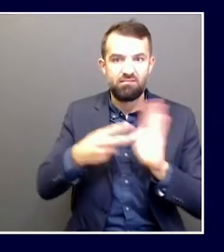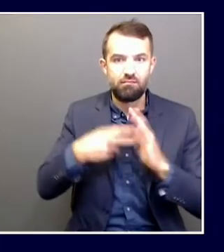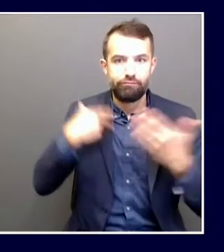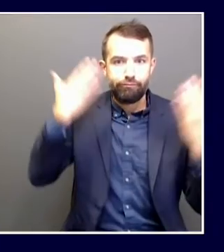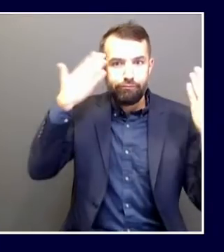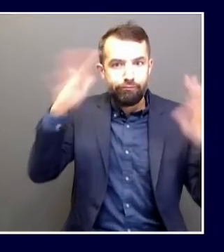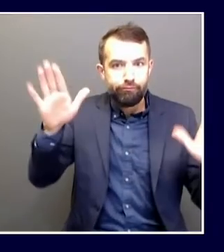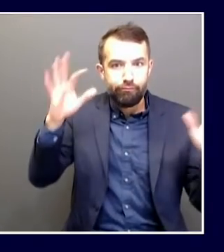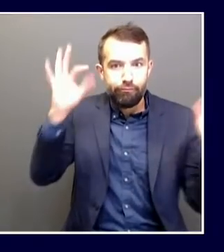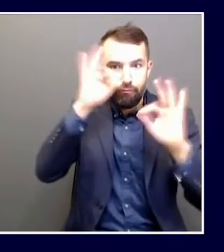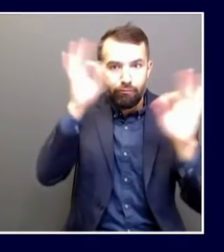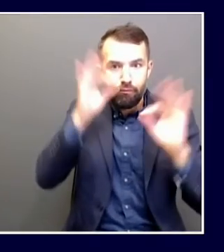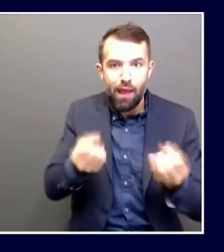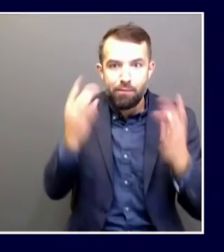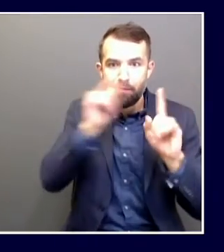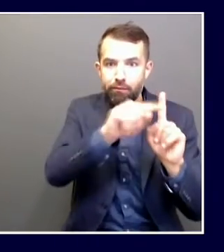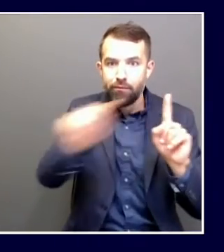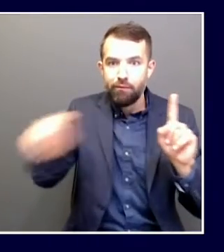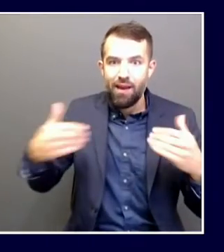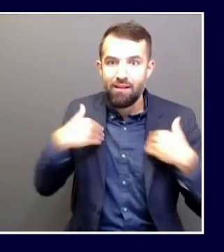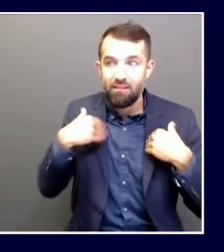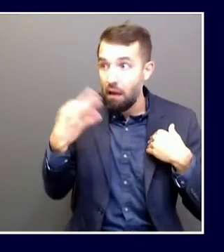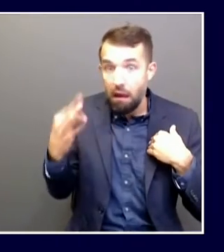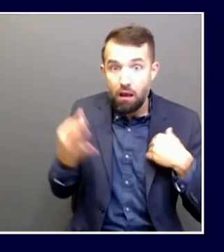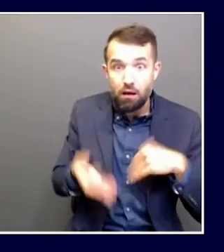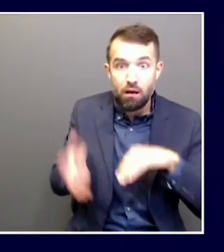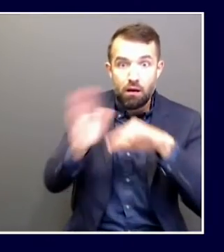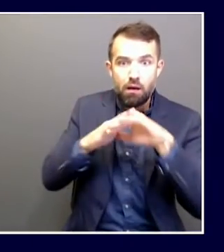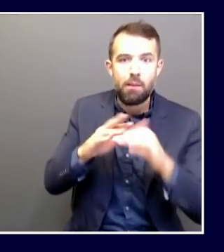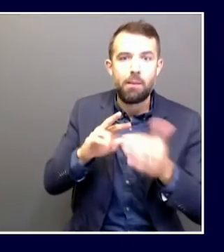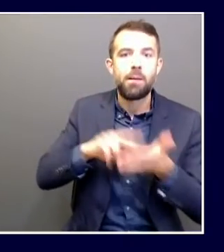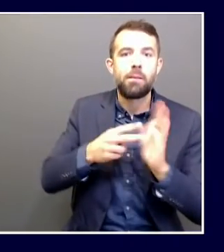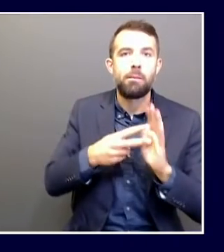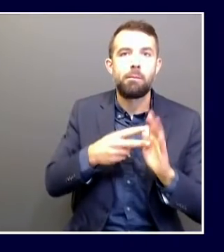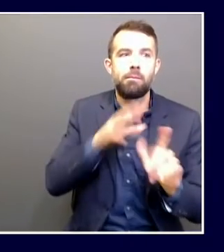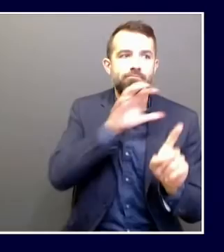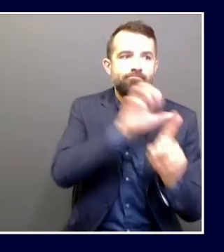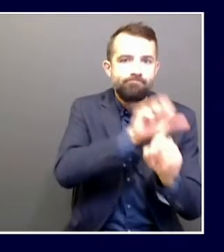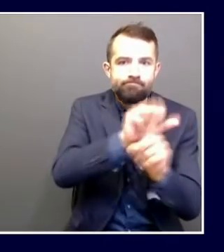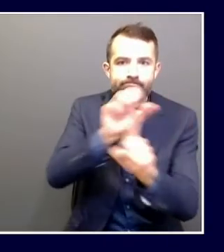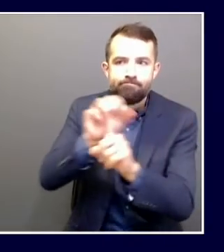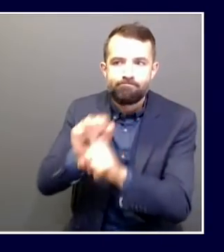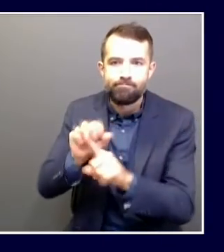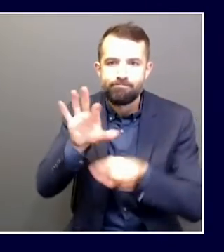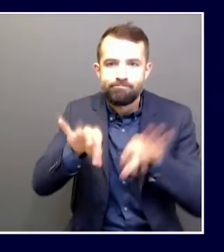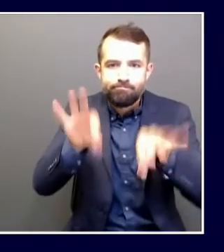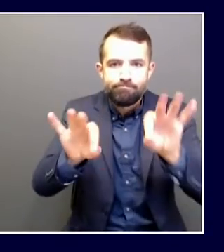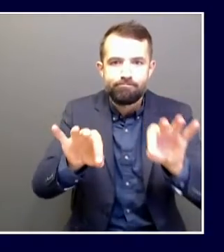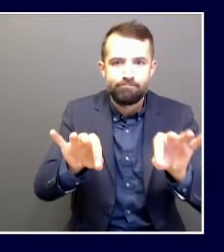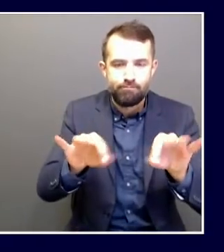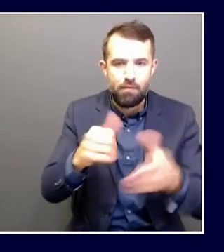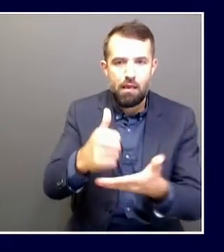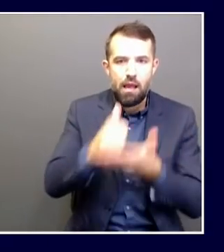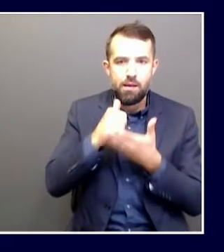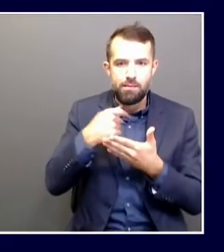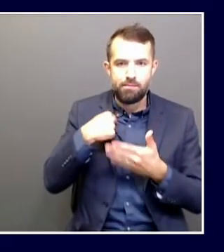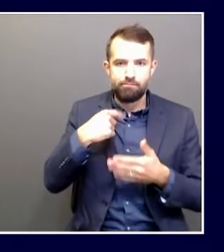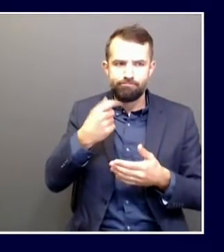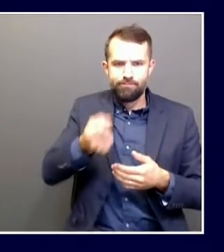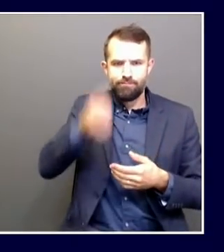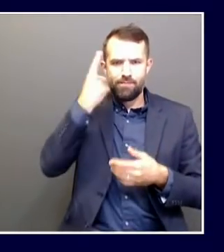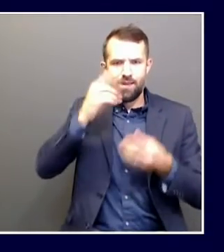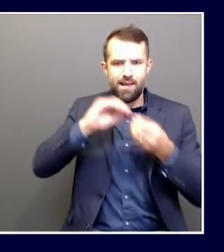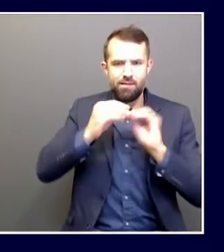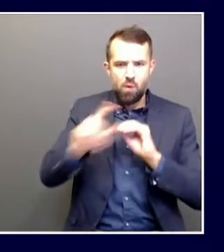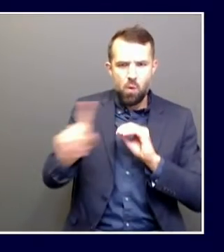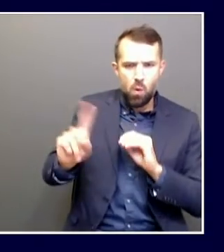by 19% over a 2-week period, we have a better sense for how the pandemic is unfolding in Maine in as close to